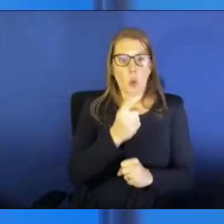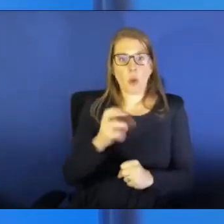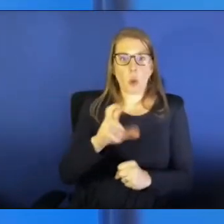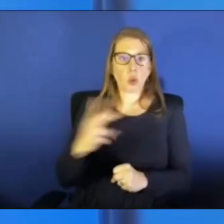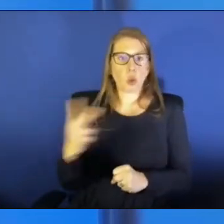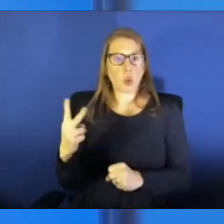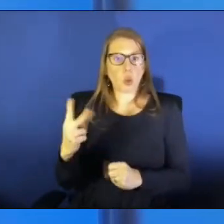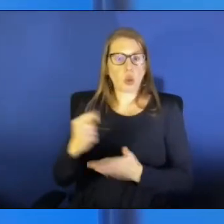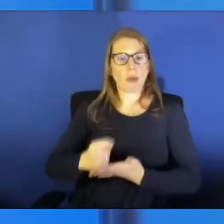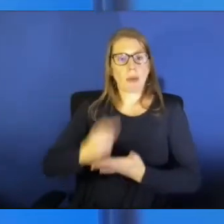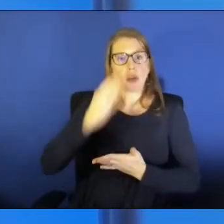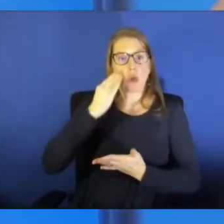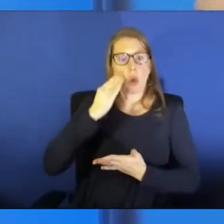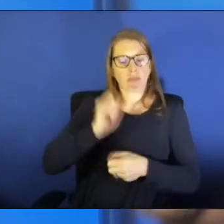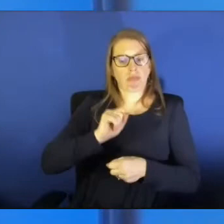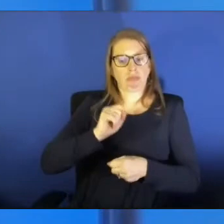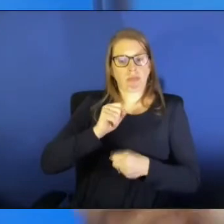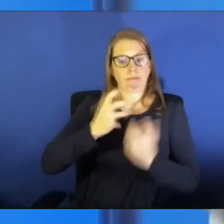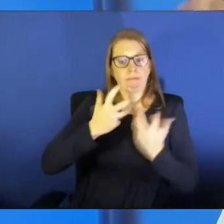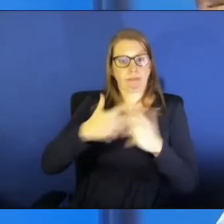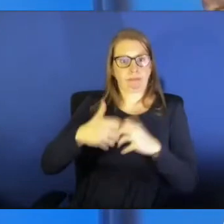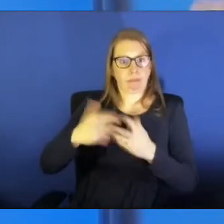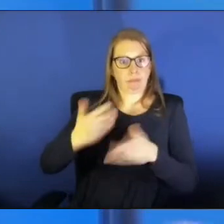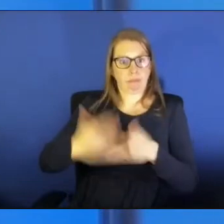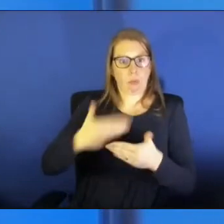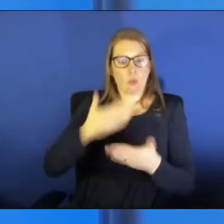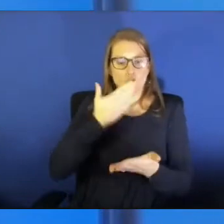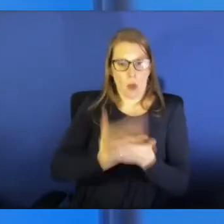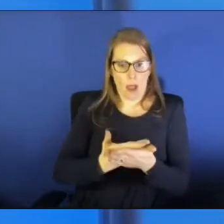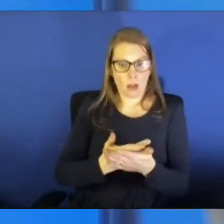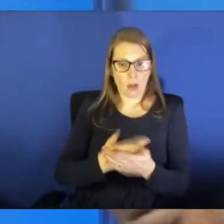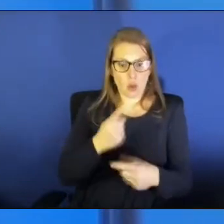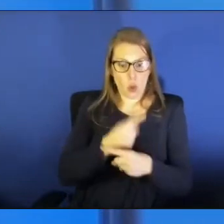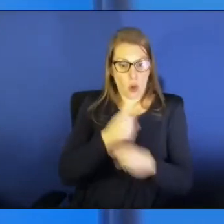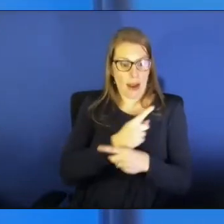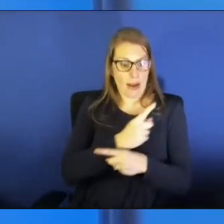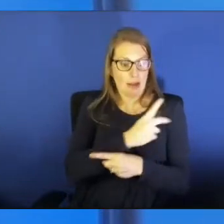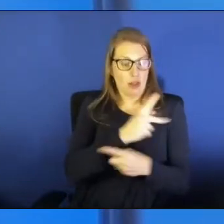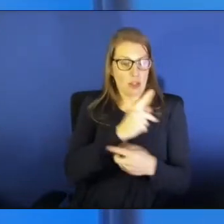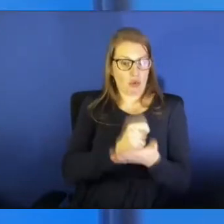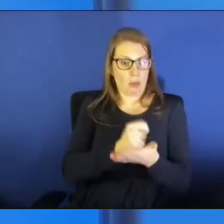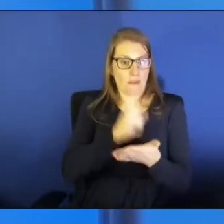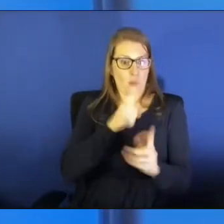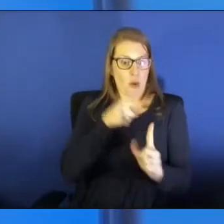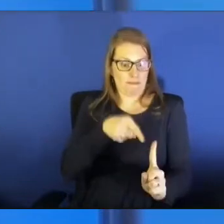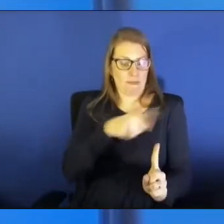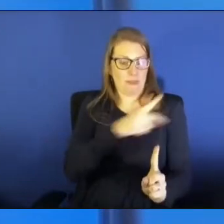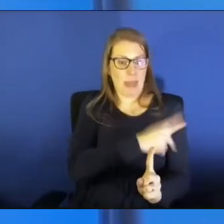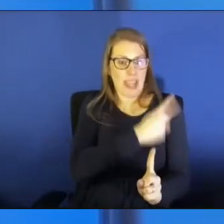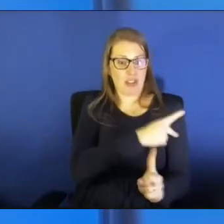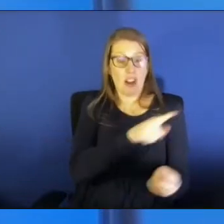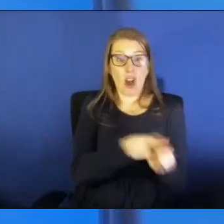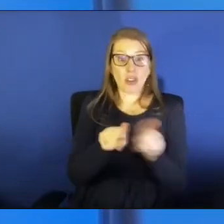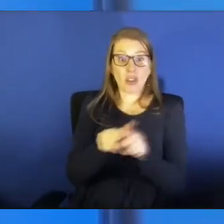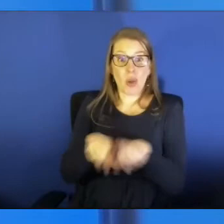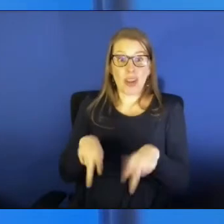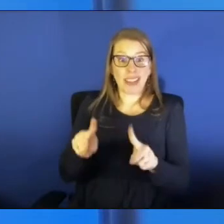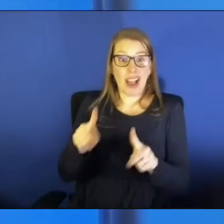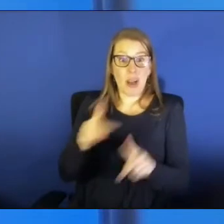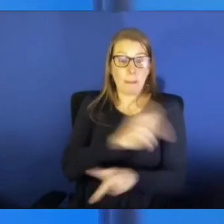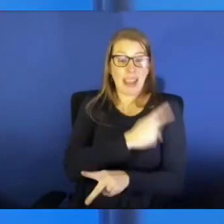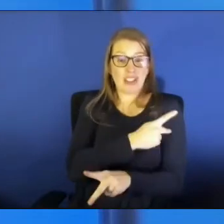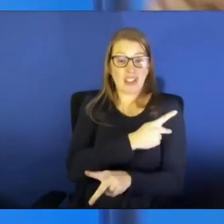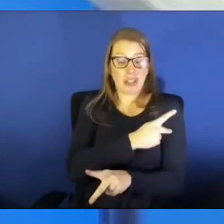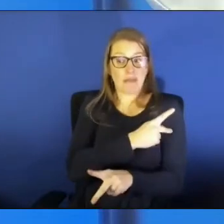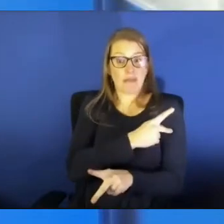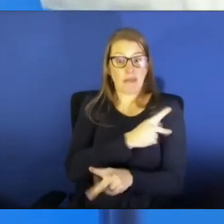really well, get the right treatment for the patient, but also then allow the patient to help further treatment